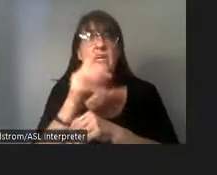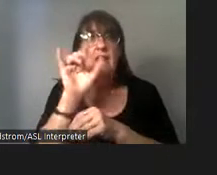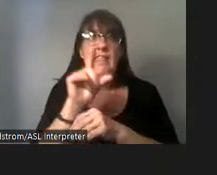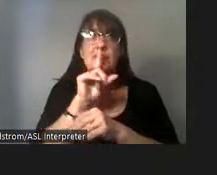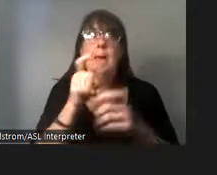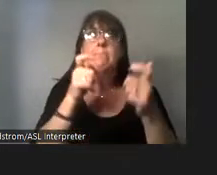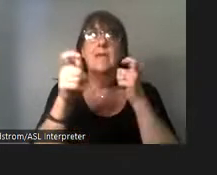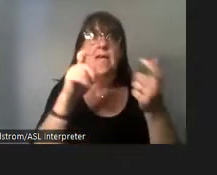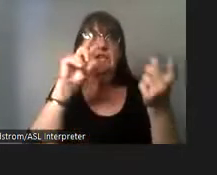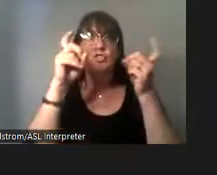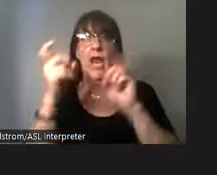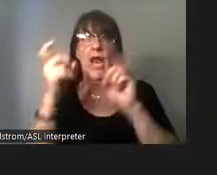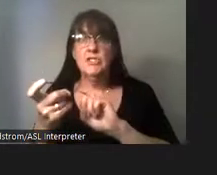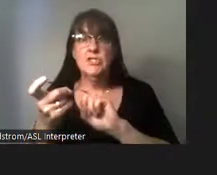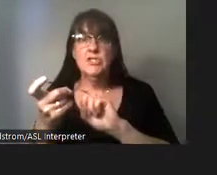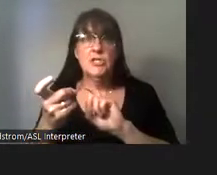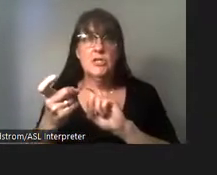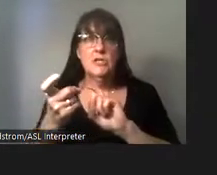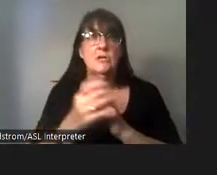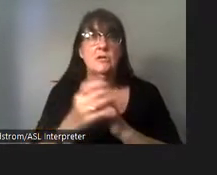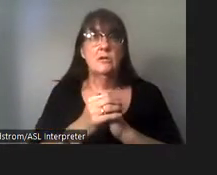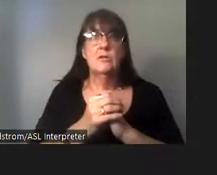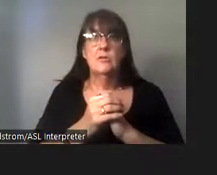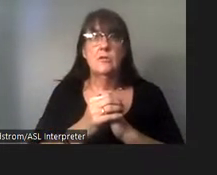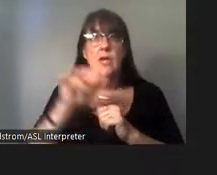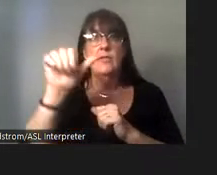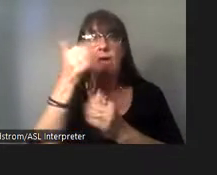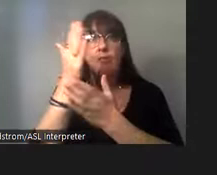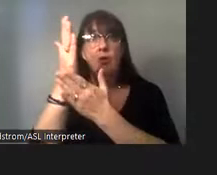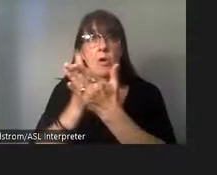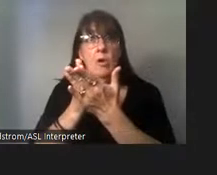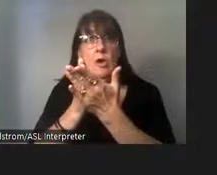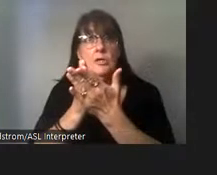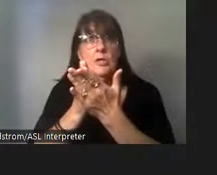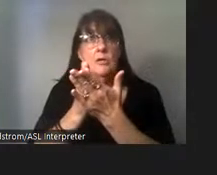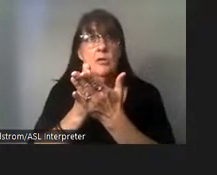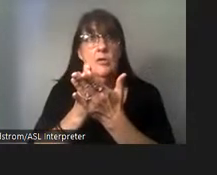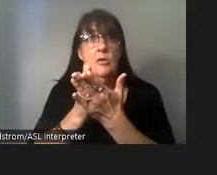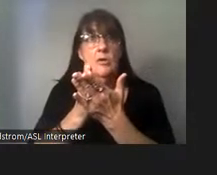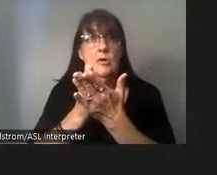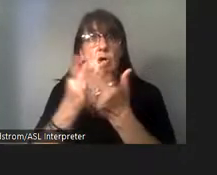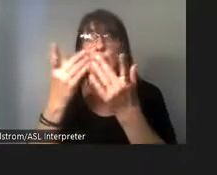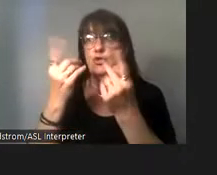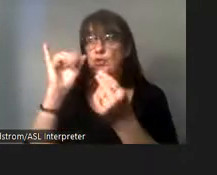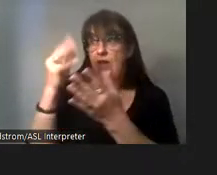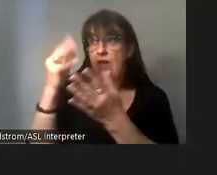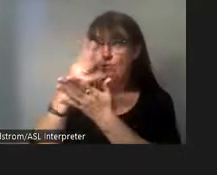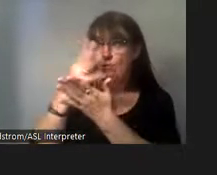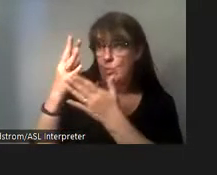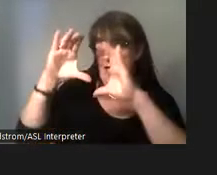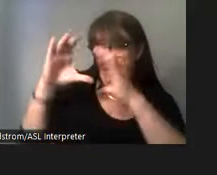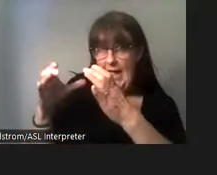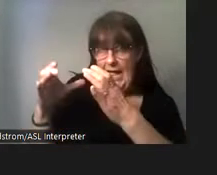that would be very welcome. Yeah. The other part, of course, you know, you do that 4-week course,